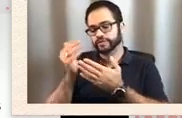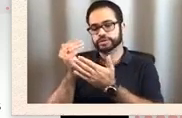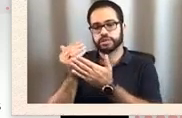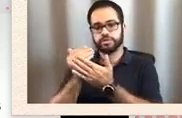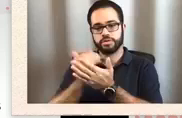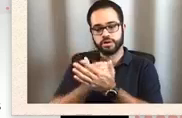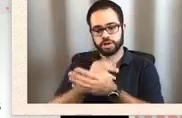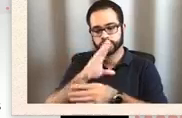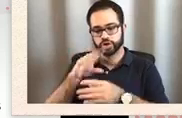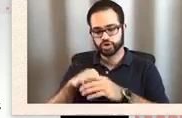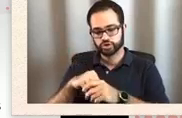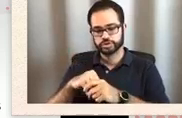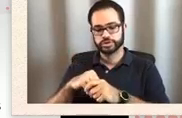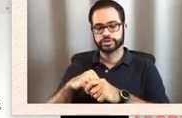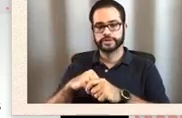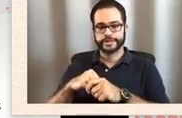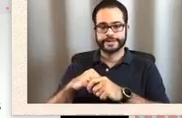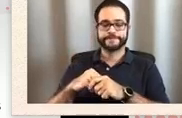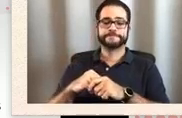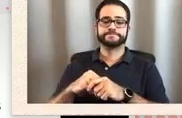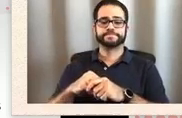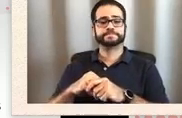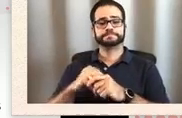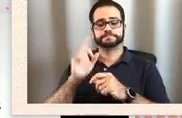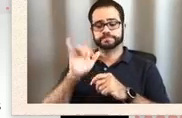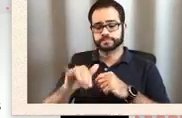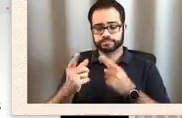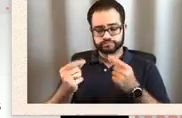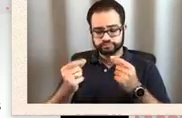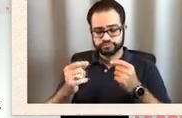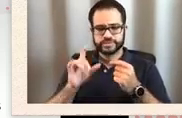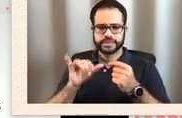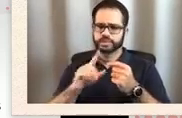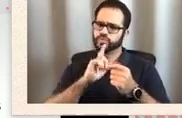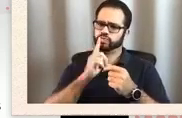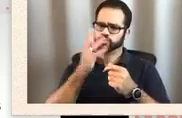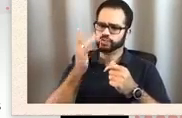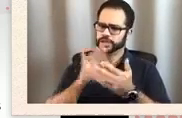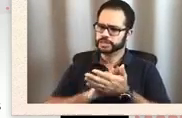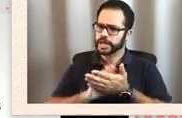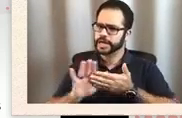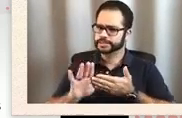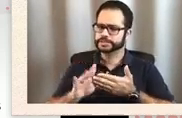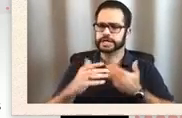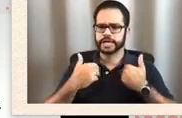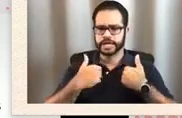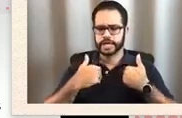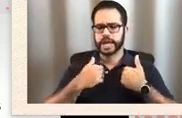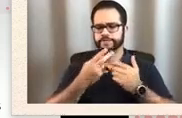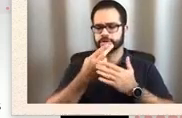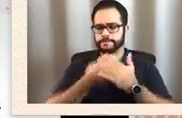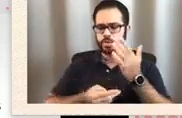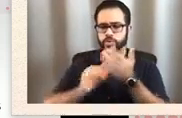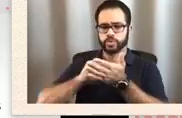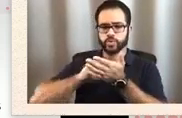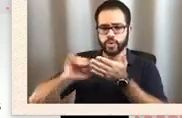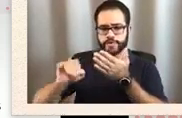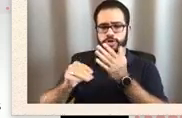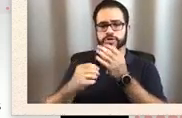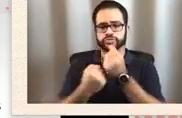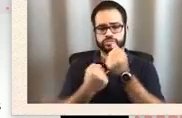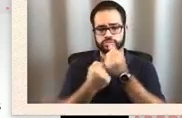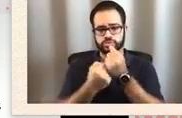included. And what that's going to do, again, this is the beauty of having both waiver support coordinators